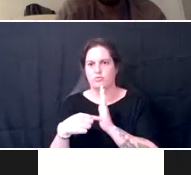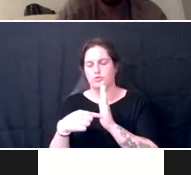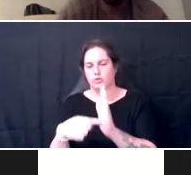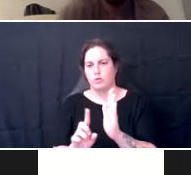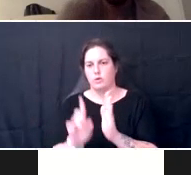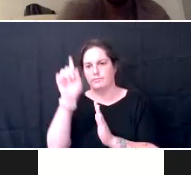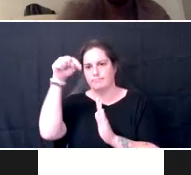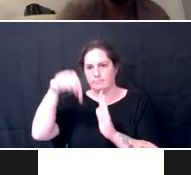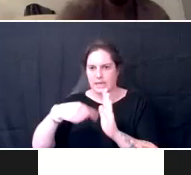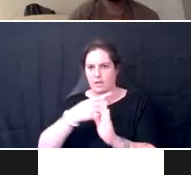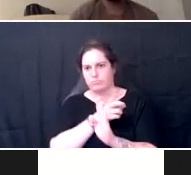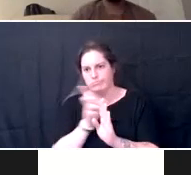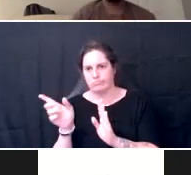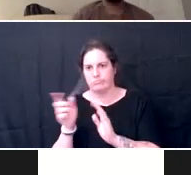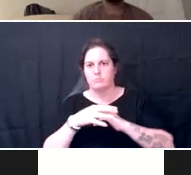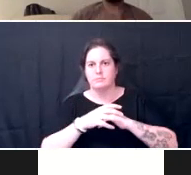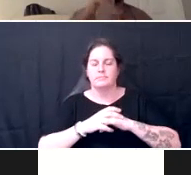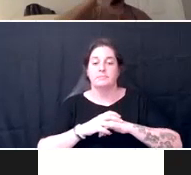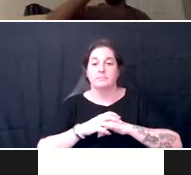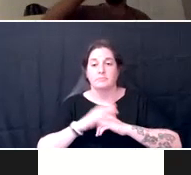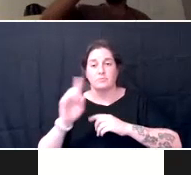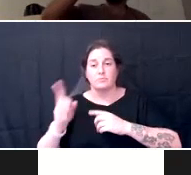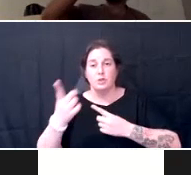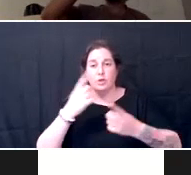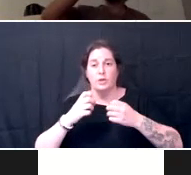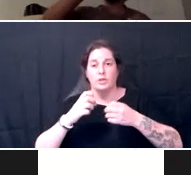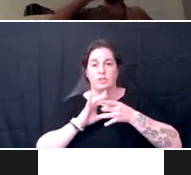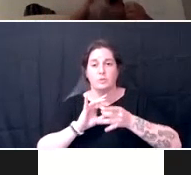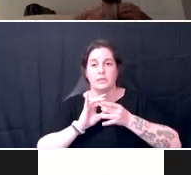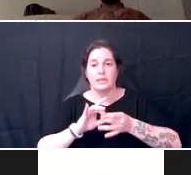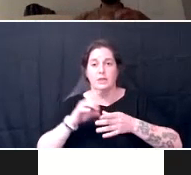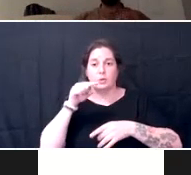So any questions on this particular example?